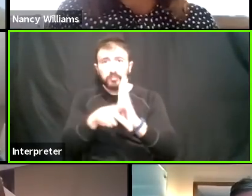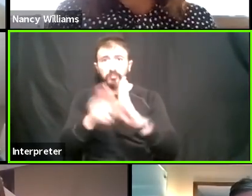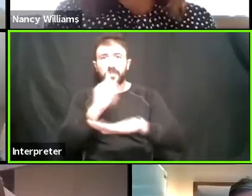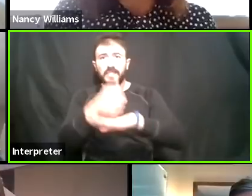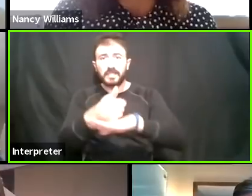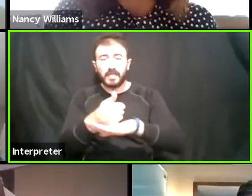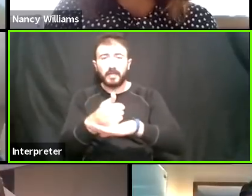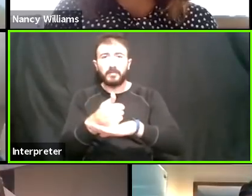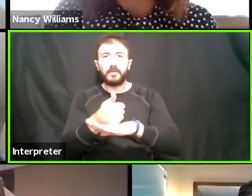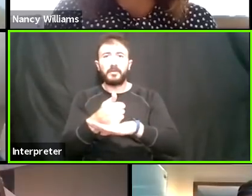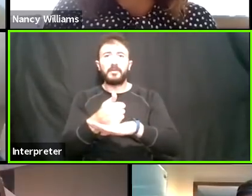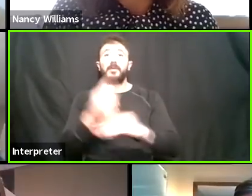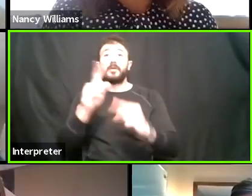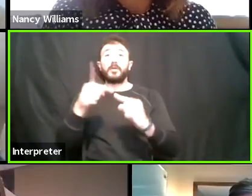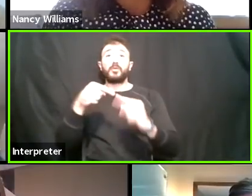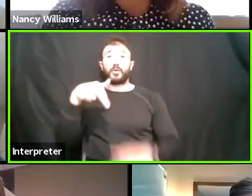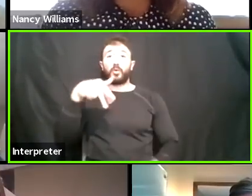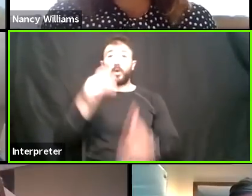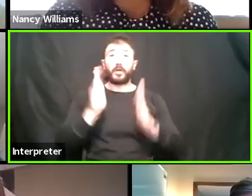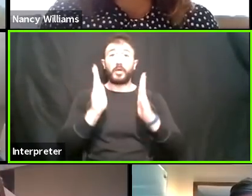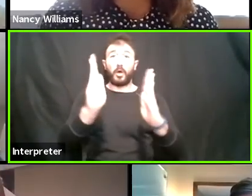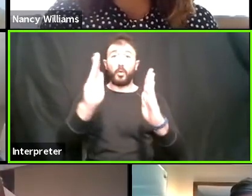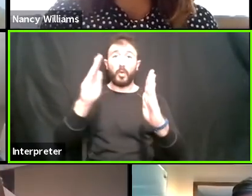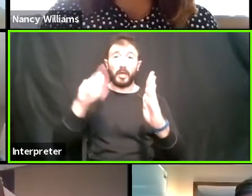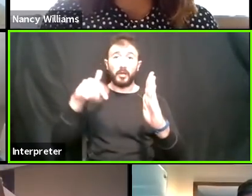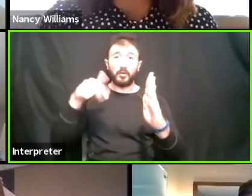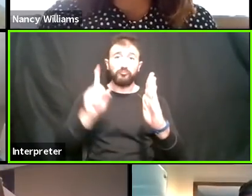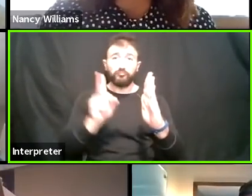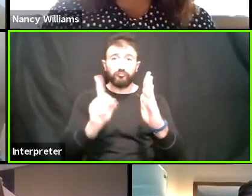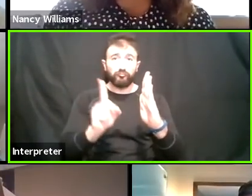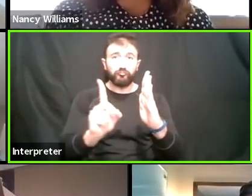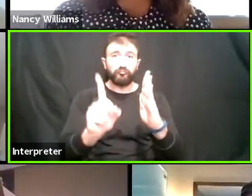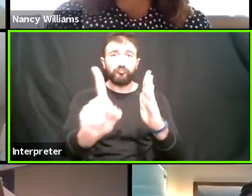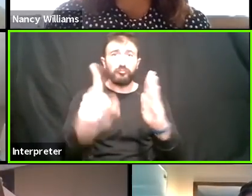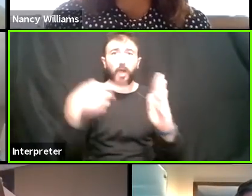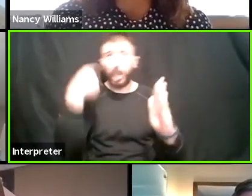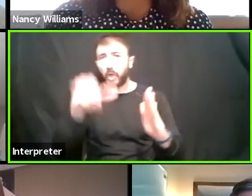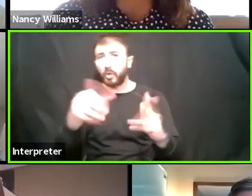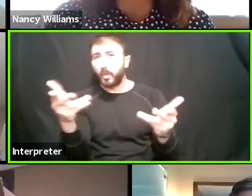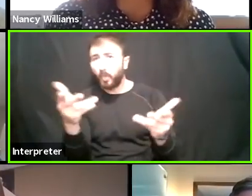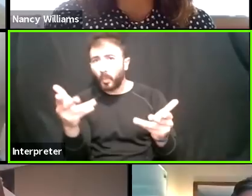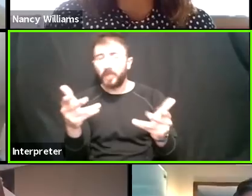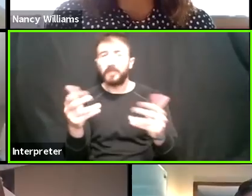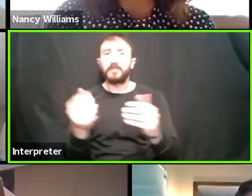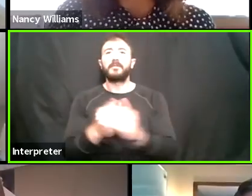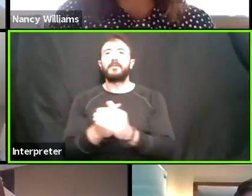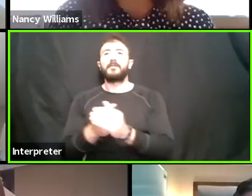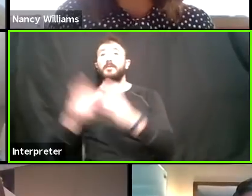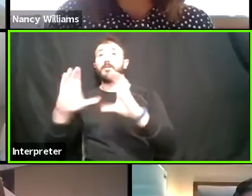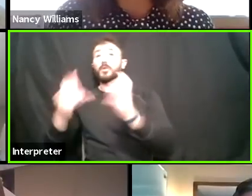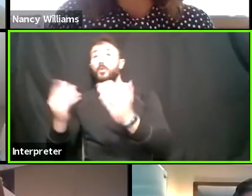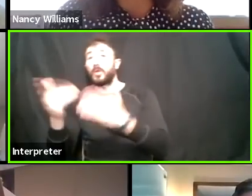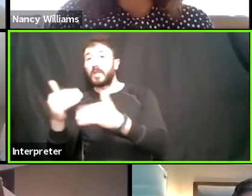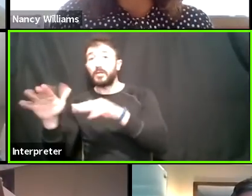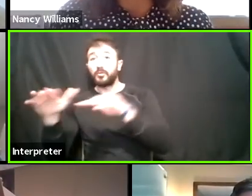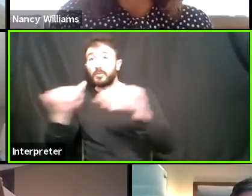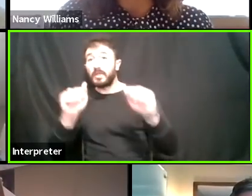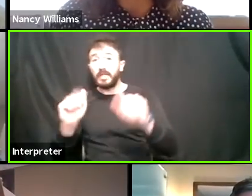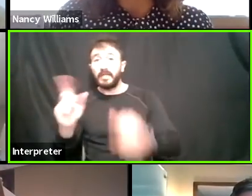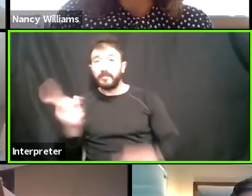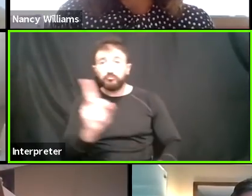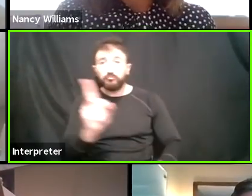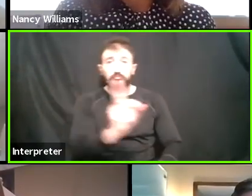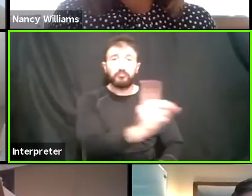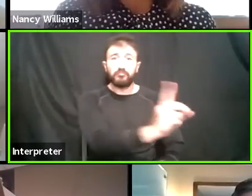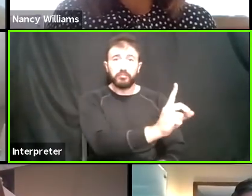hallway transition period. What does it look like to move from small group to whole group instruction, et cetera. So we want to make sure